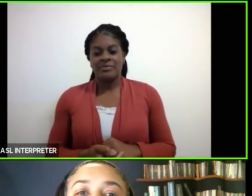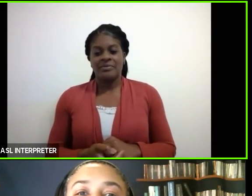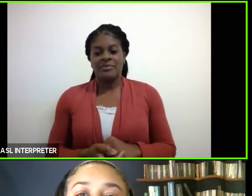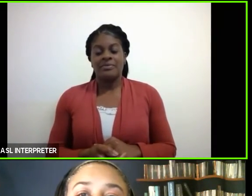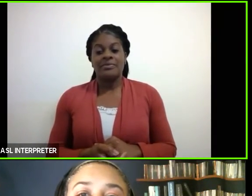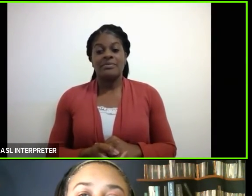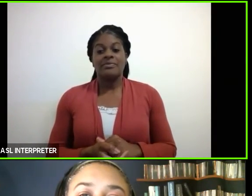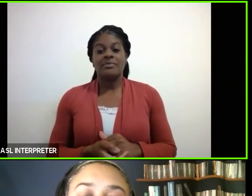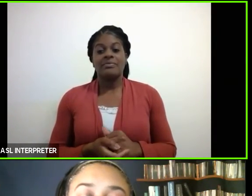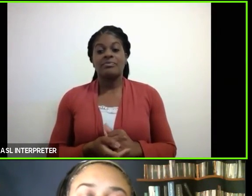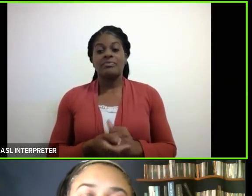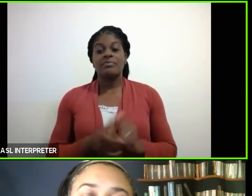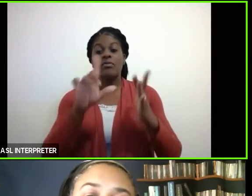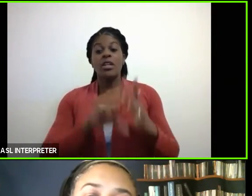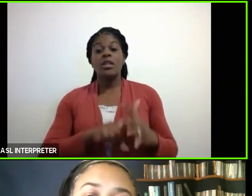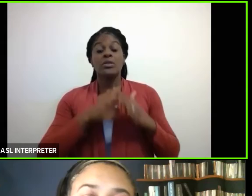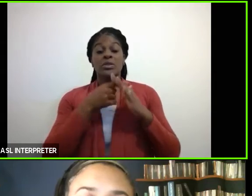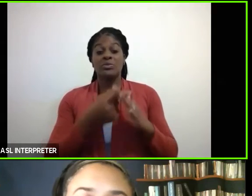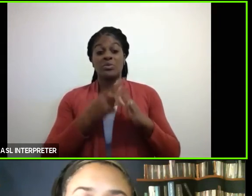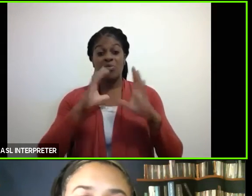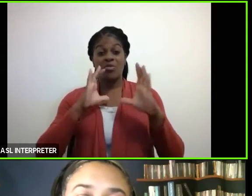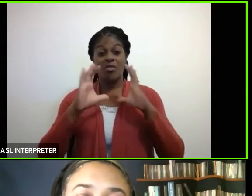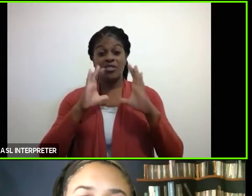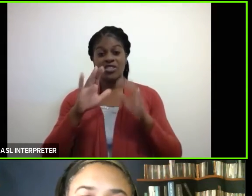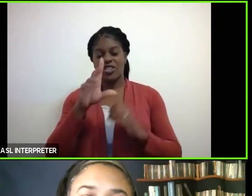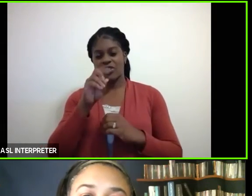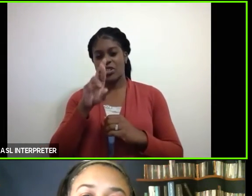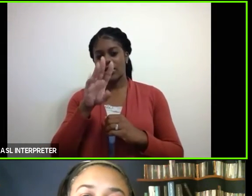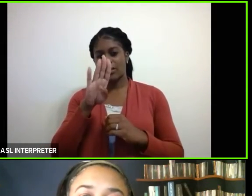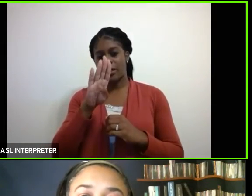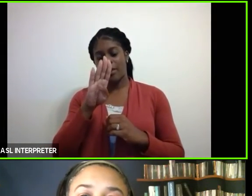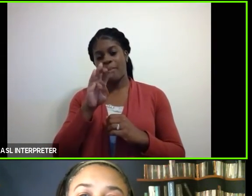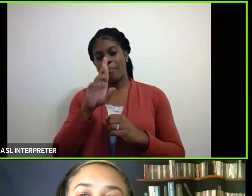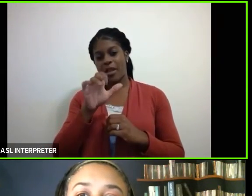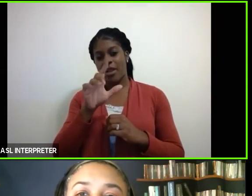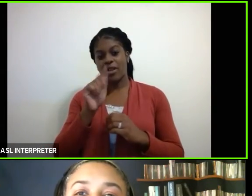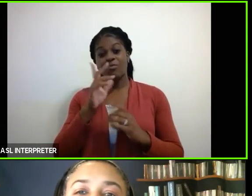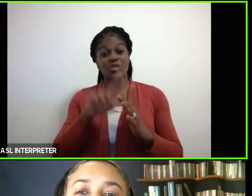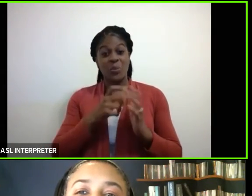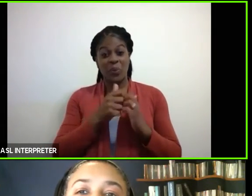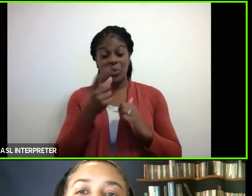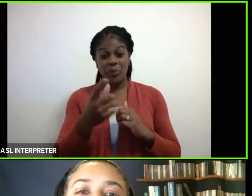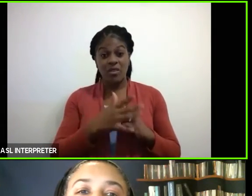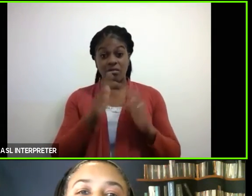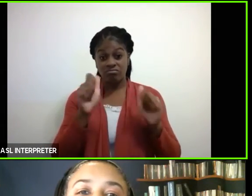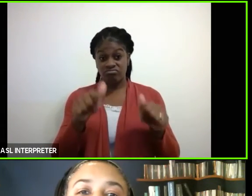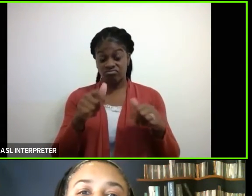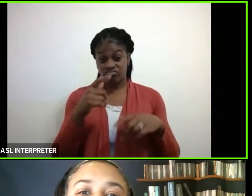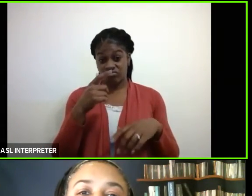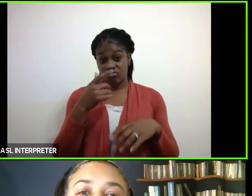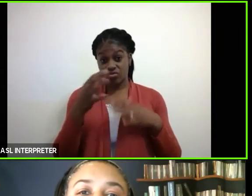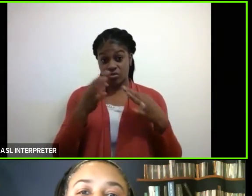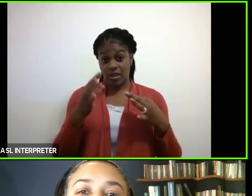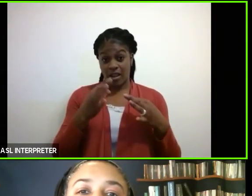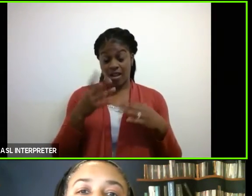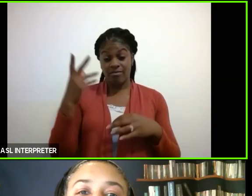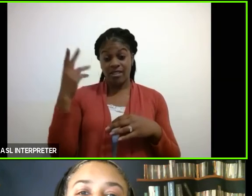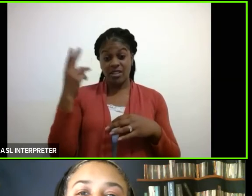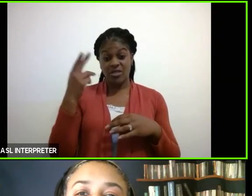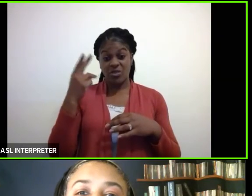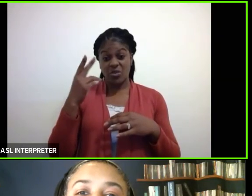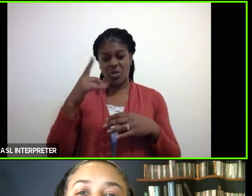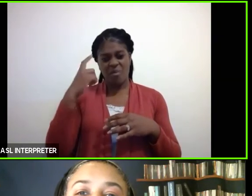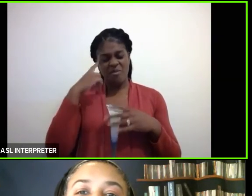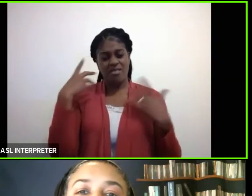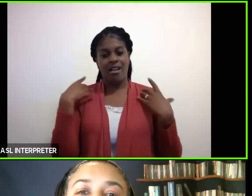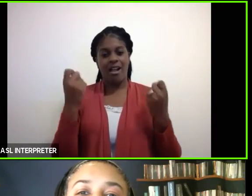So to begin the conversation, Dr. Barrett, I want to start with you. Can you describe the historical mental health